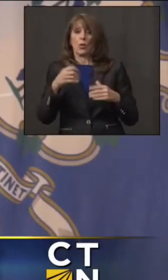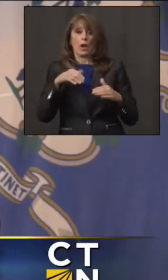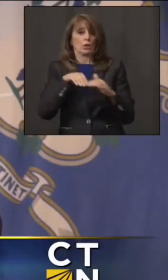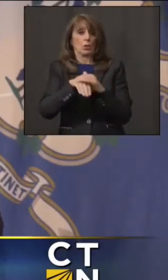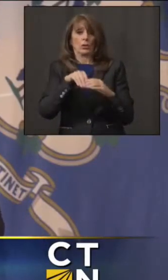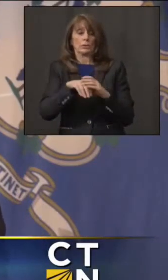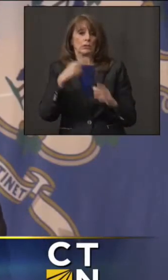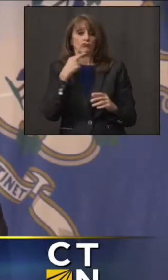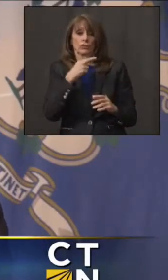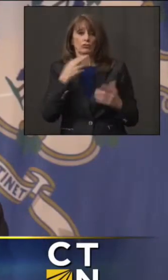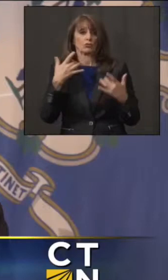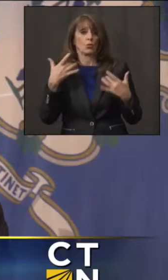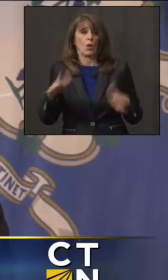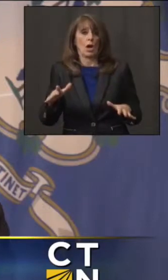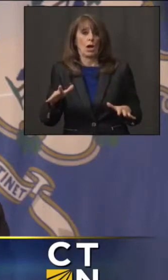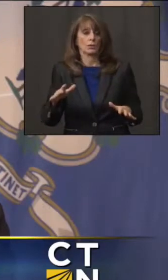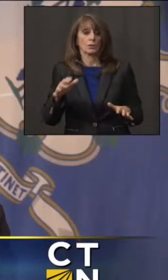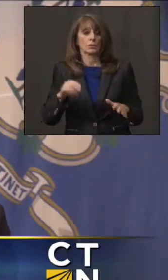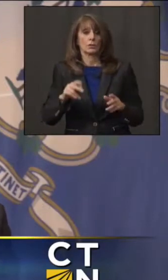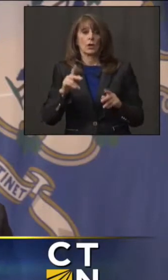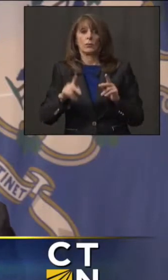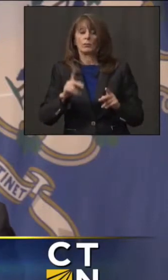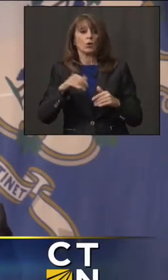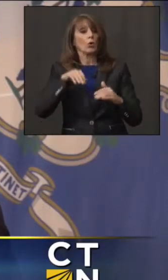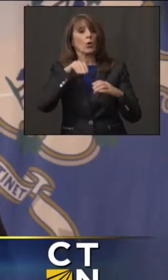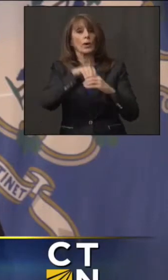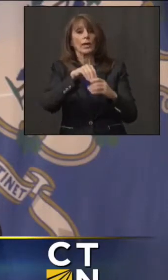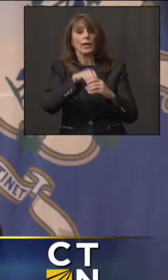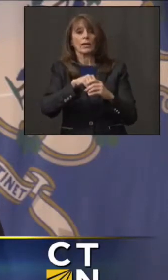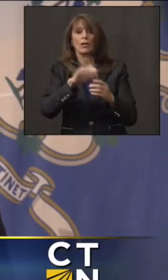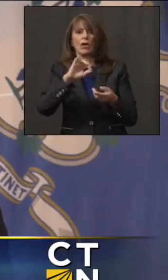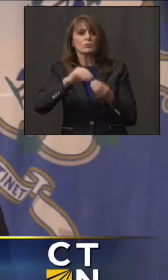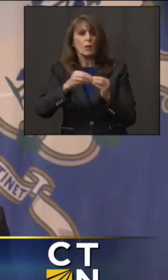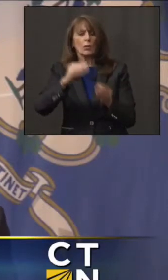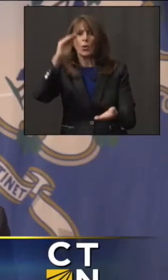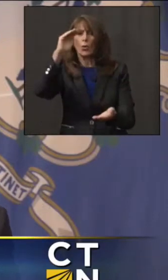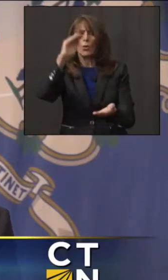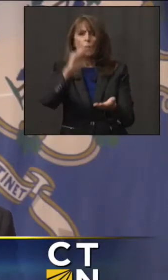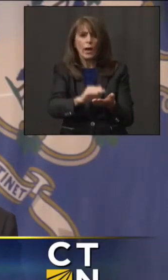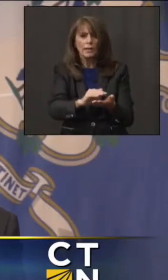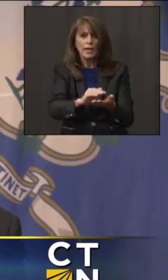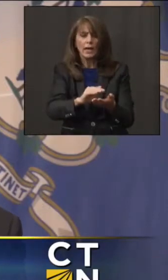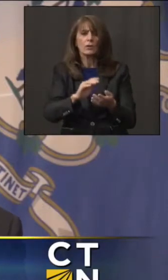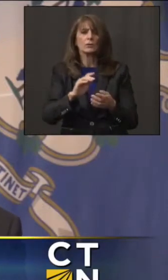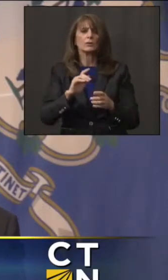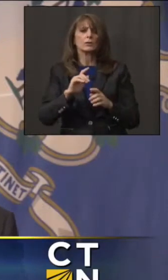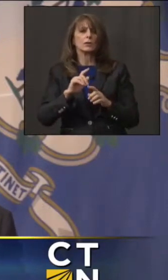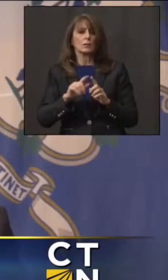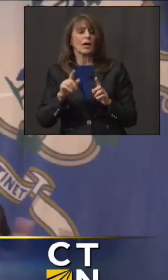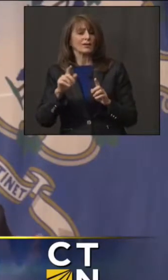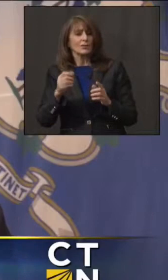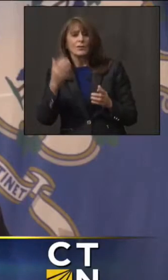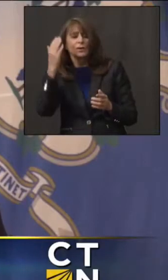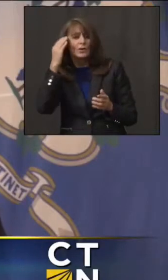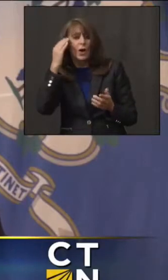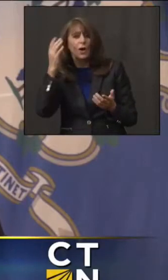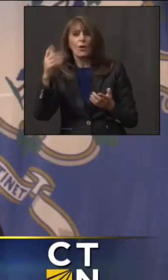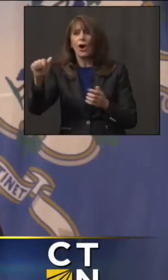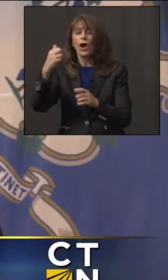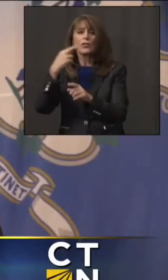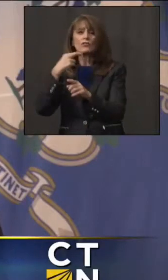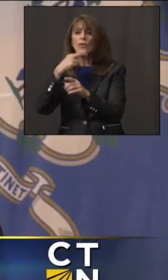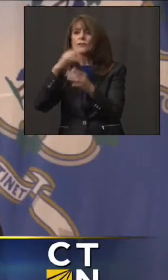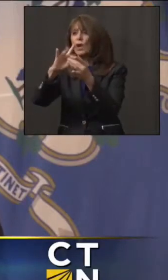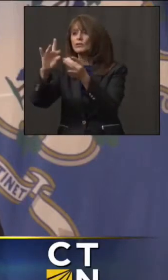dining. So the reservations, anyway, were way down. That said, it's pretty anecdotal what we've heard from other restaurants